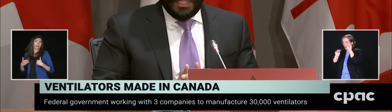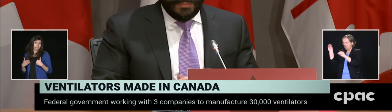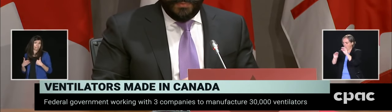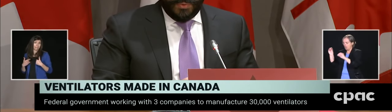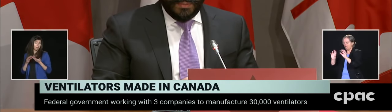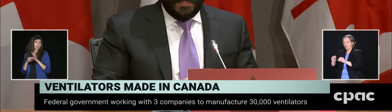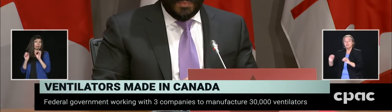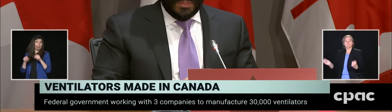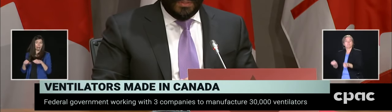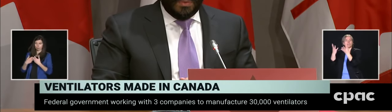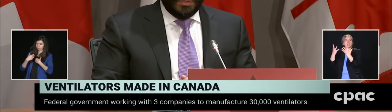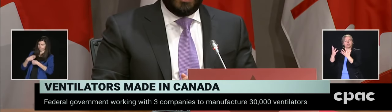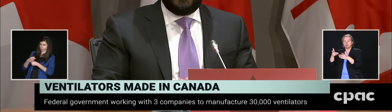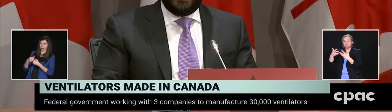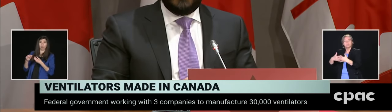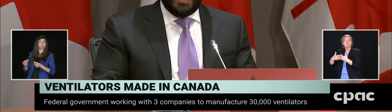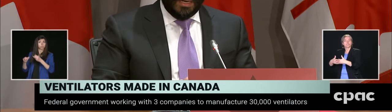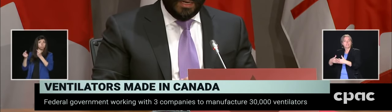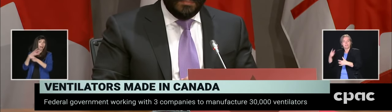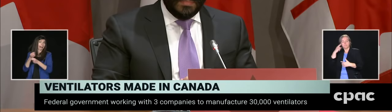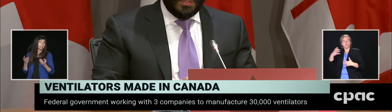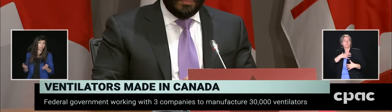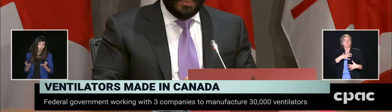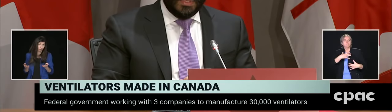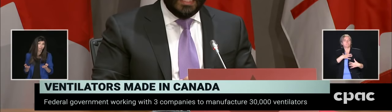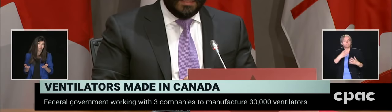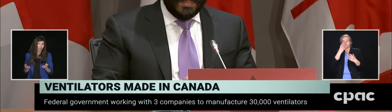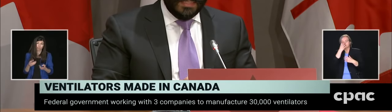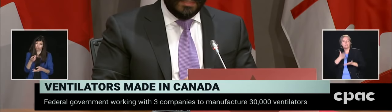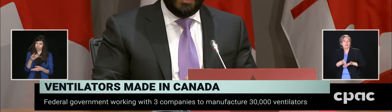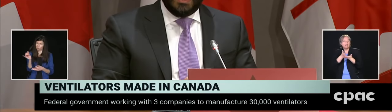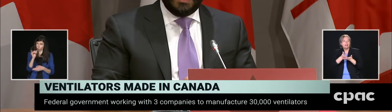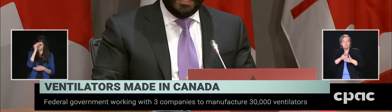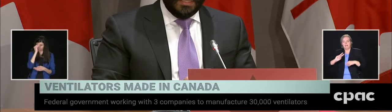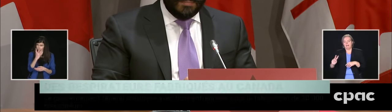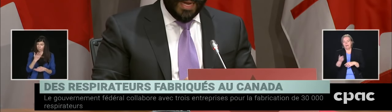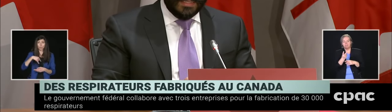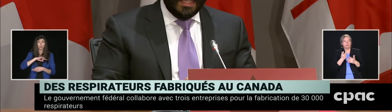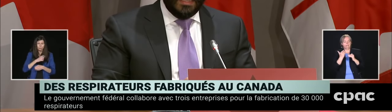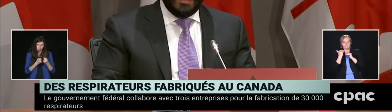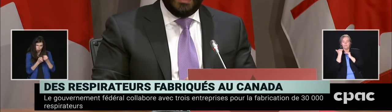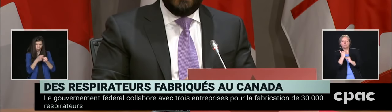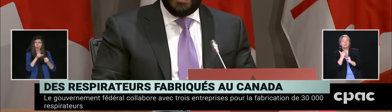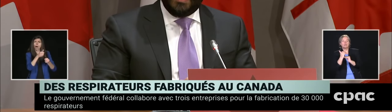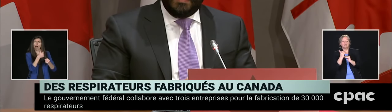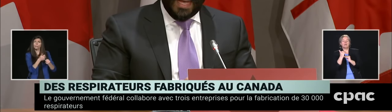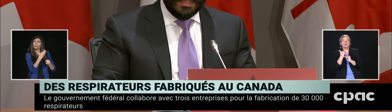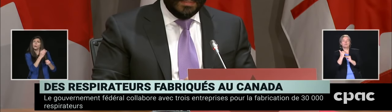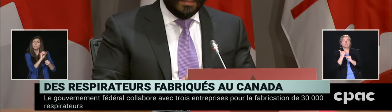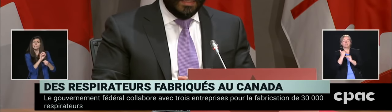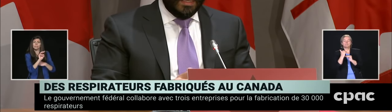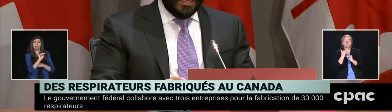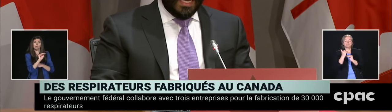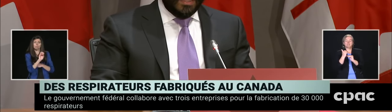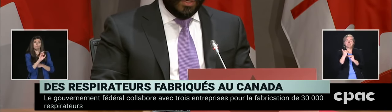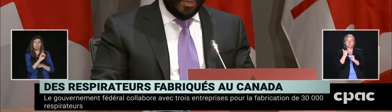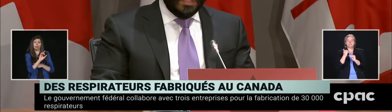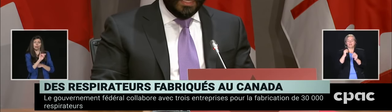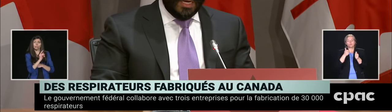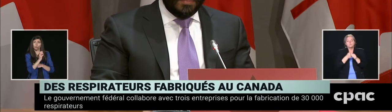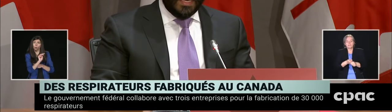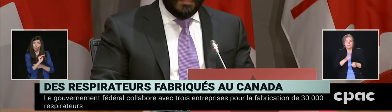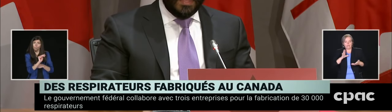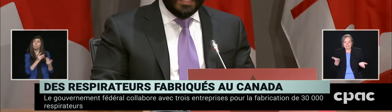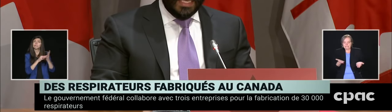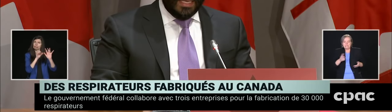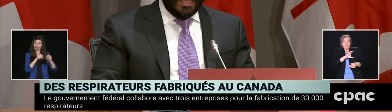As we've mentioned before, we're also supporting Medicom to boost its domestic production capacity of medical masks, and the goal is